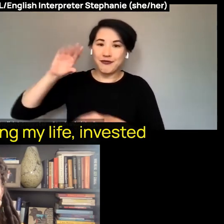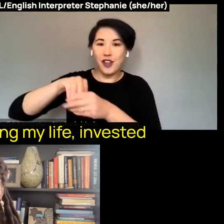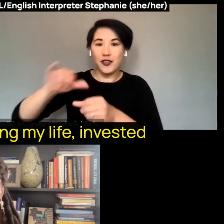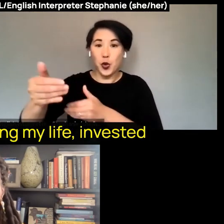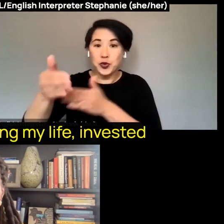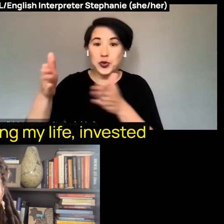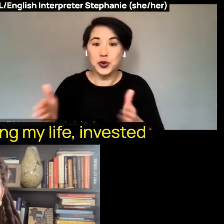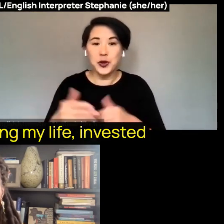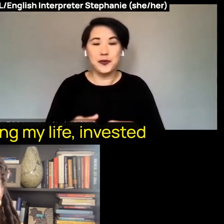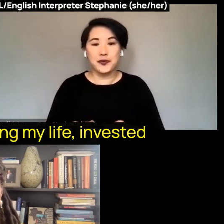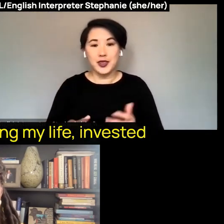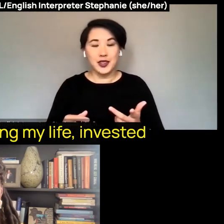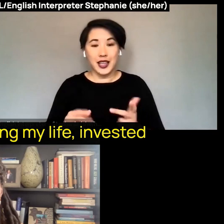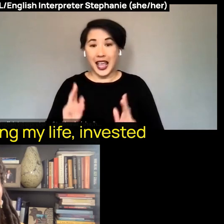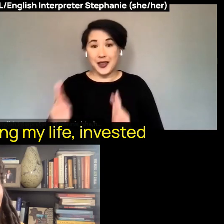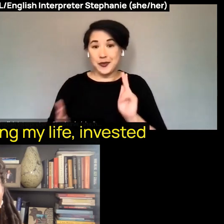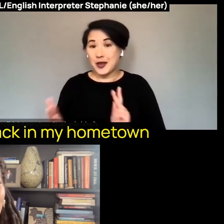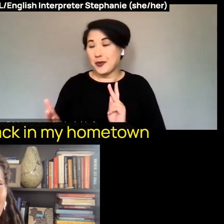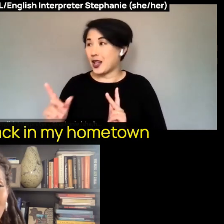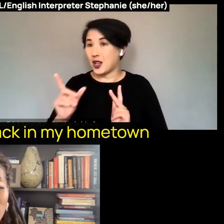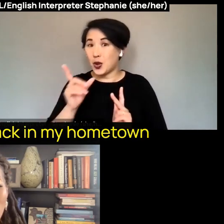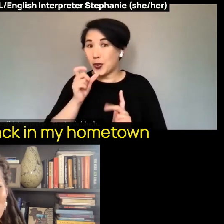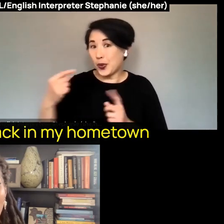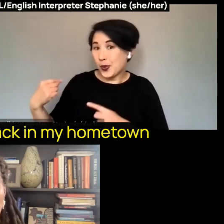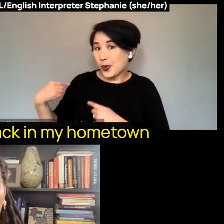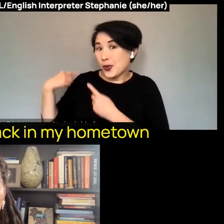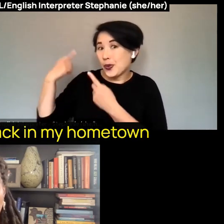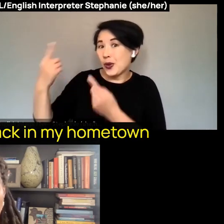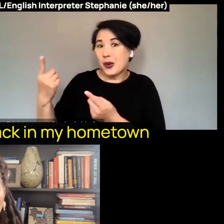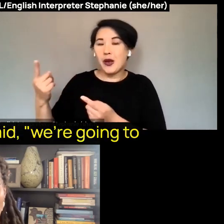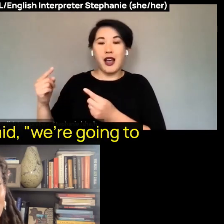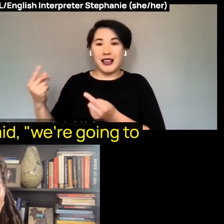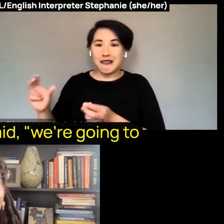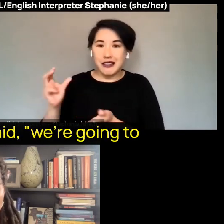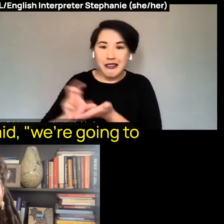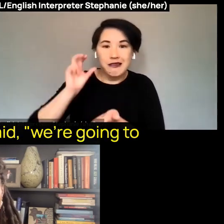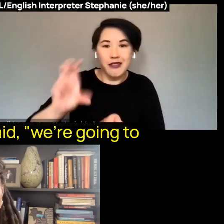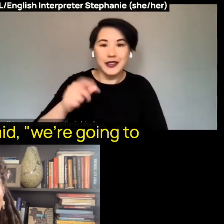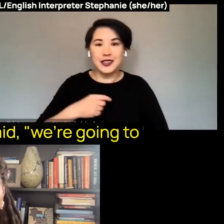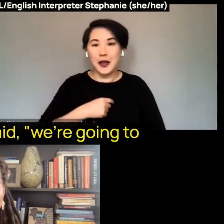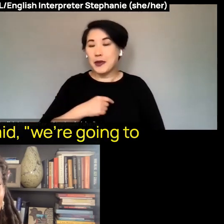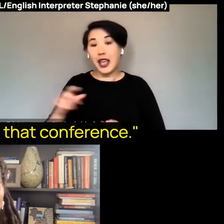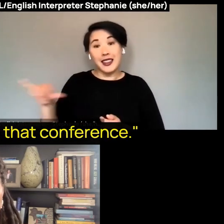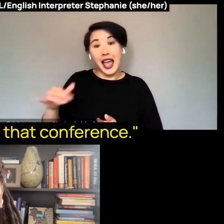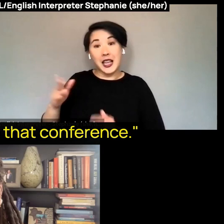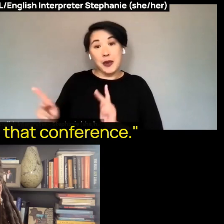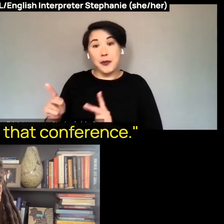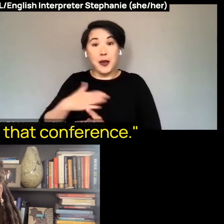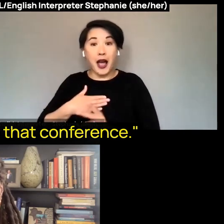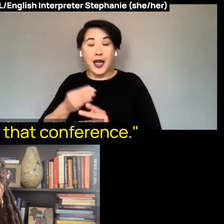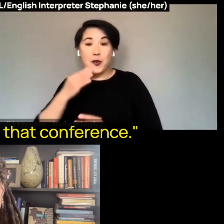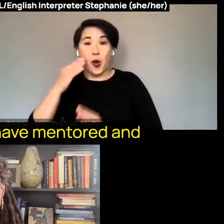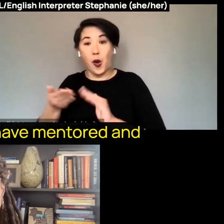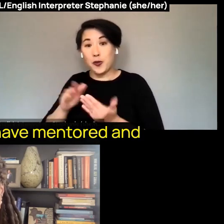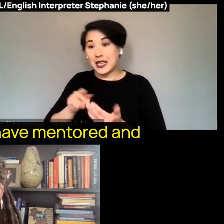people who along my life invested in me, like those folks back in my hometown of Johnsonville who said, we're going to make sure she goes to